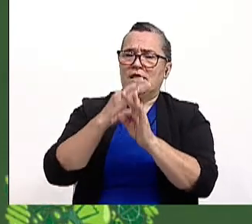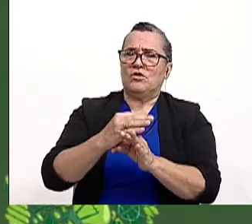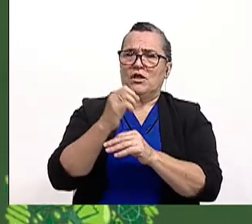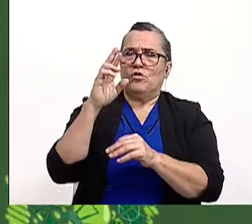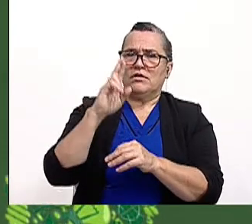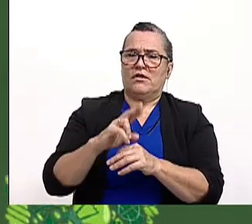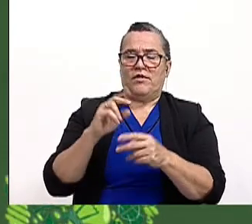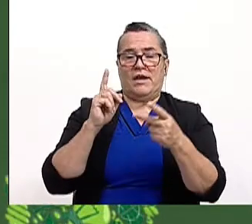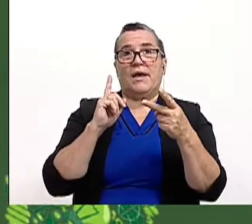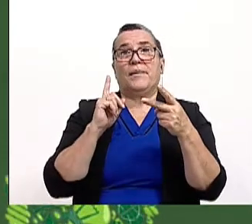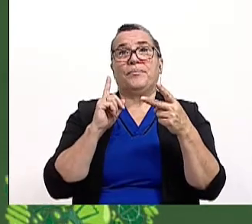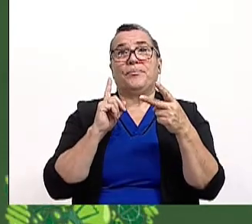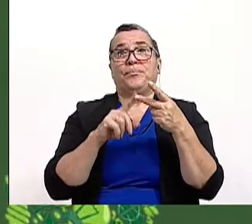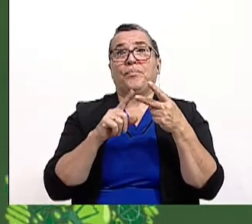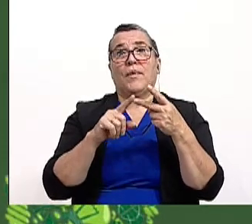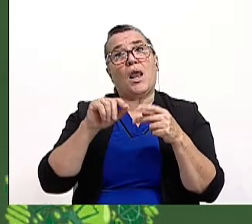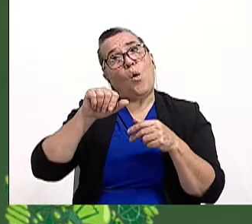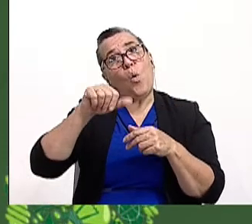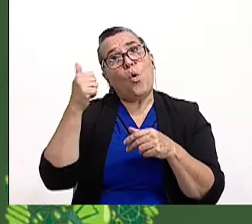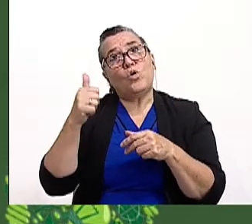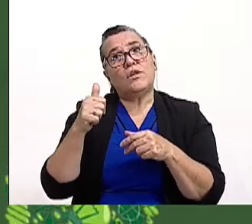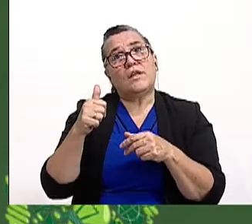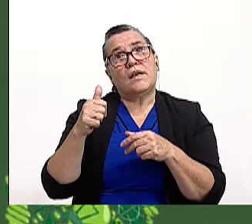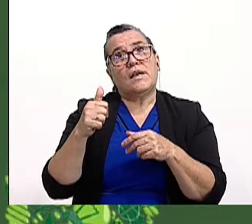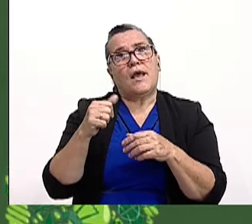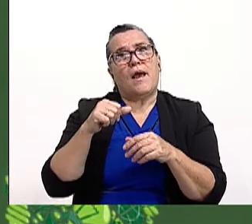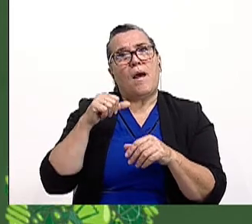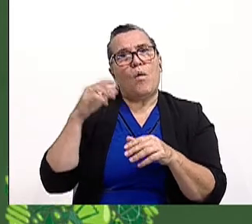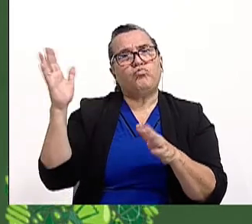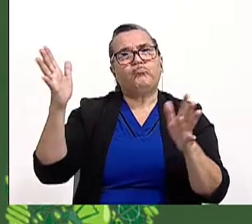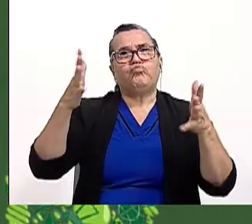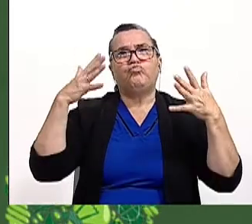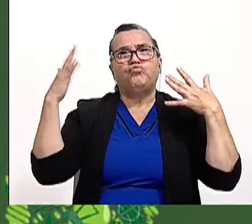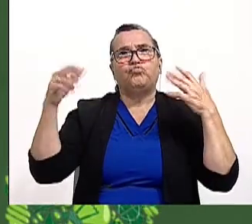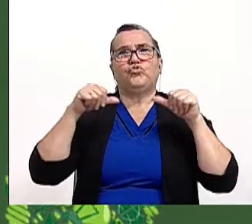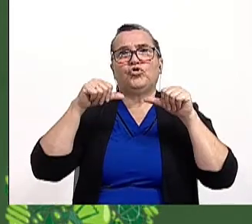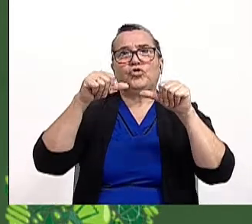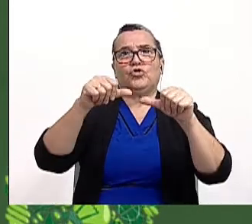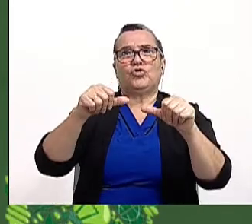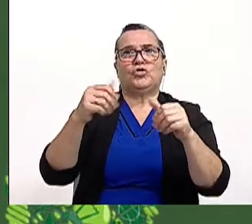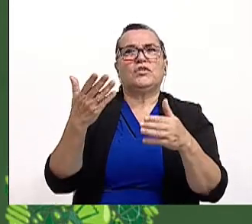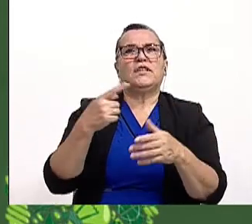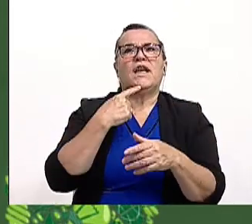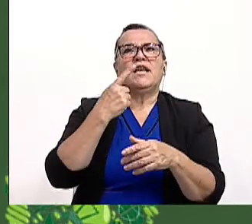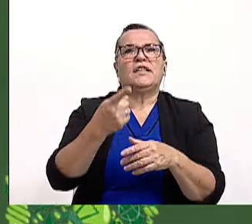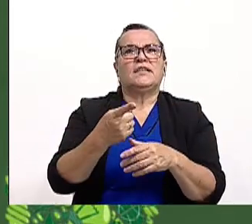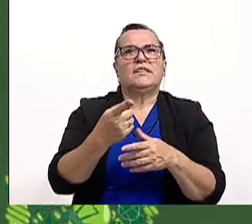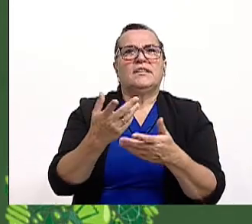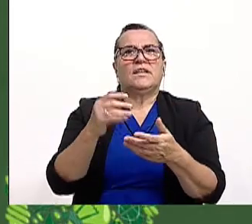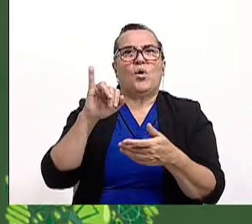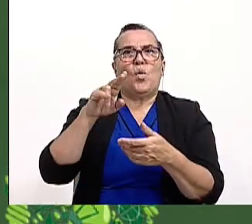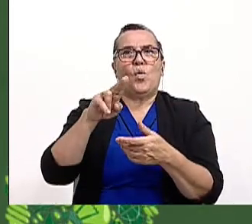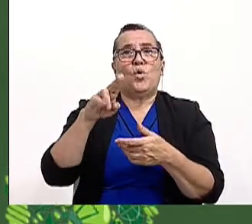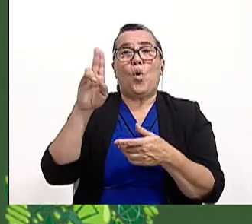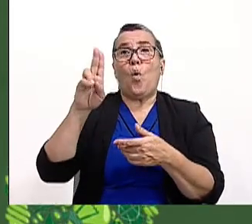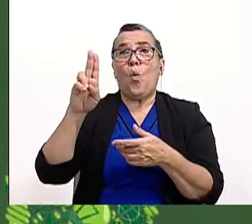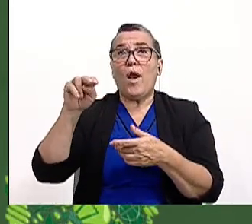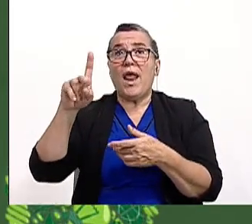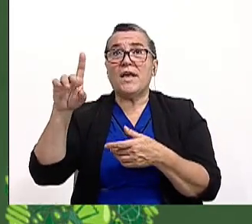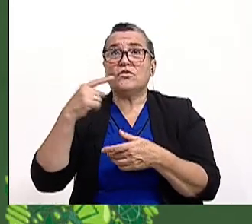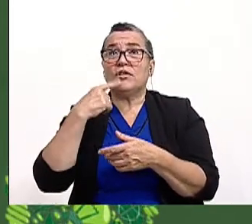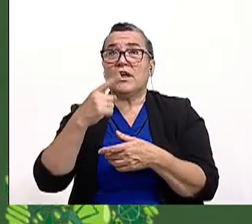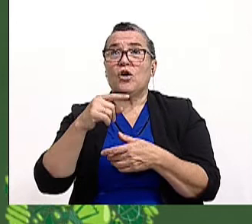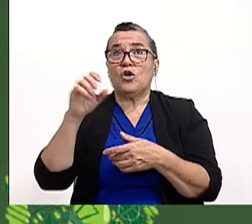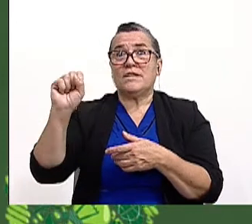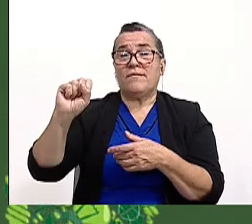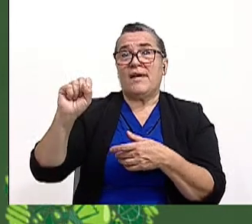Another win for sustainability was earned in June when UNESCO declared Saavedra River a Biosphere